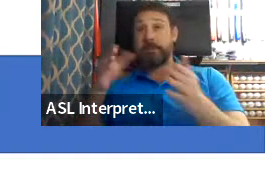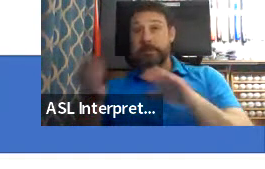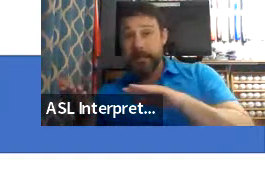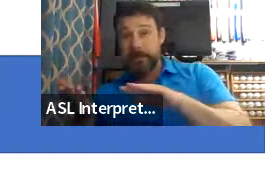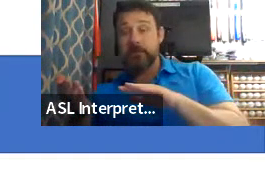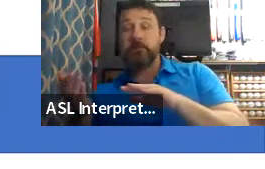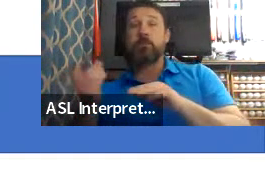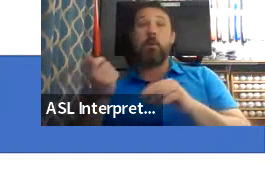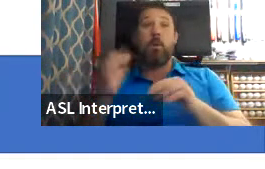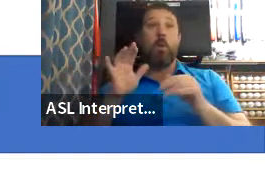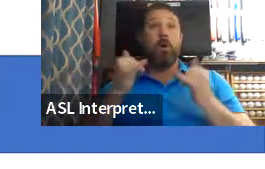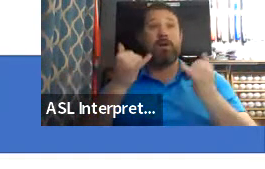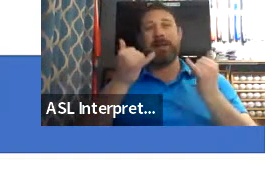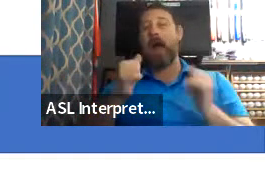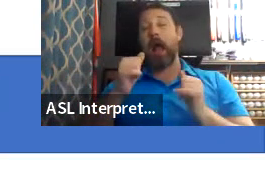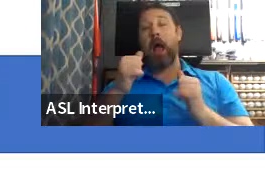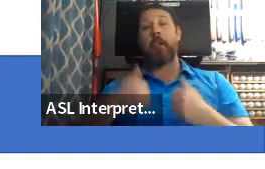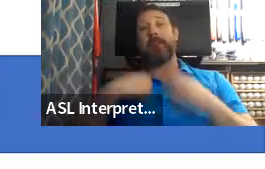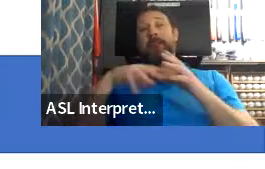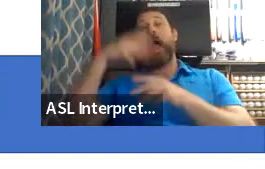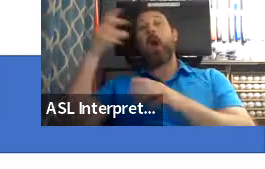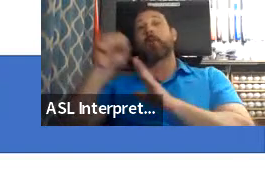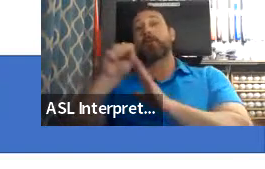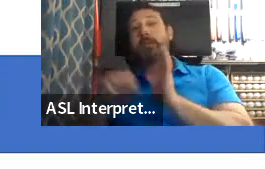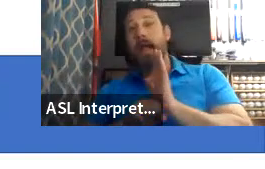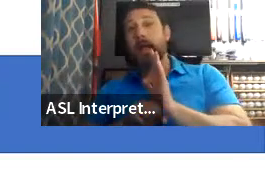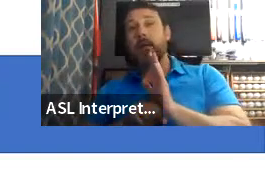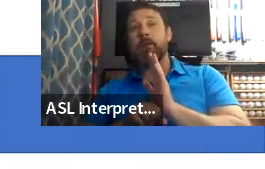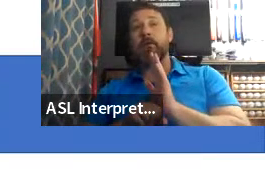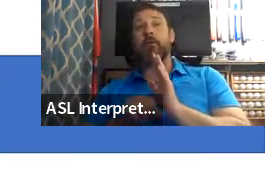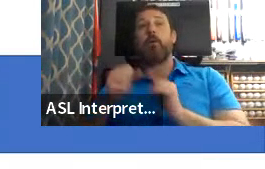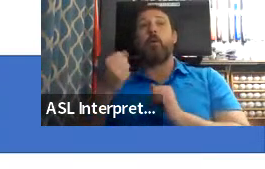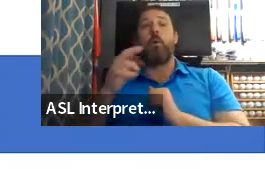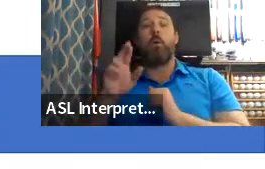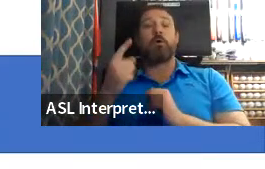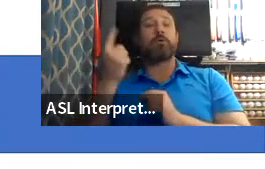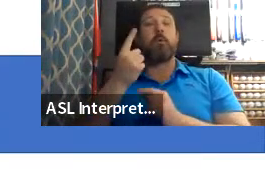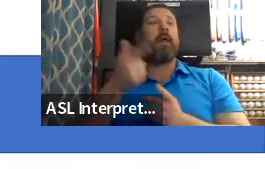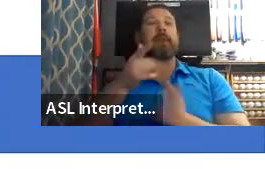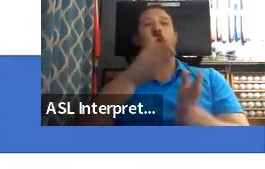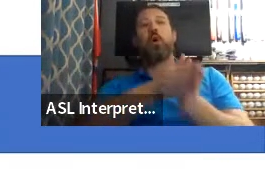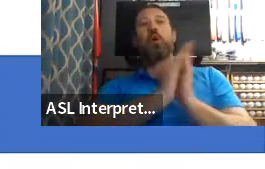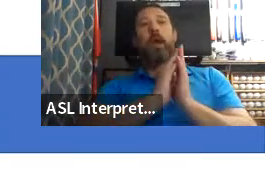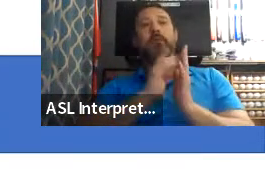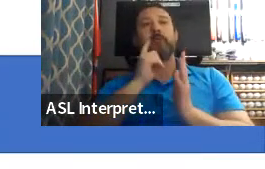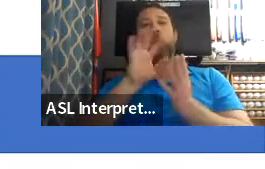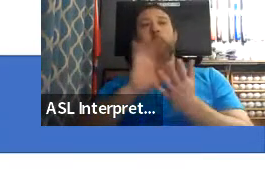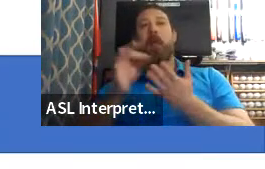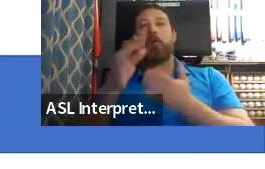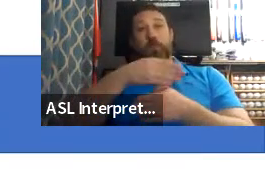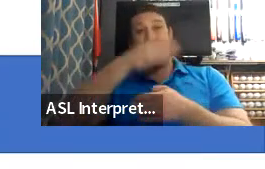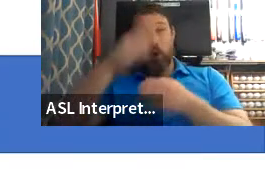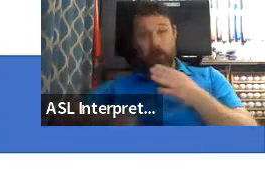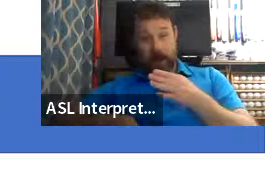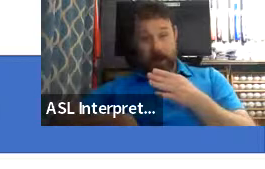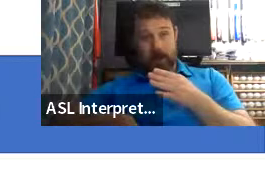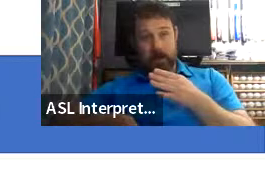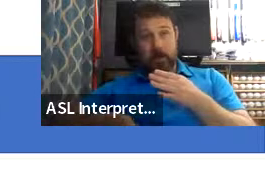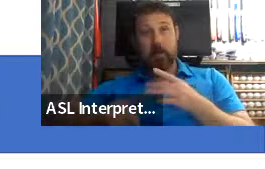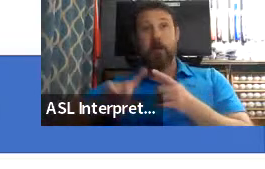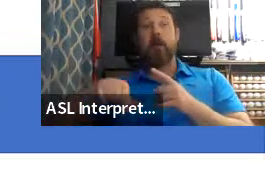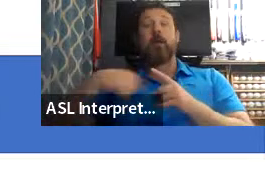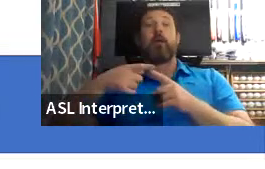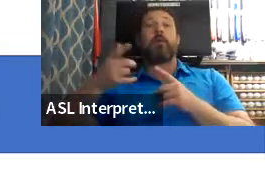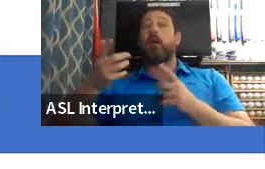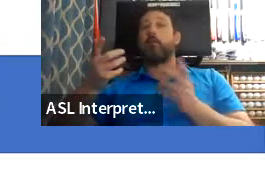someone is now living out of state, or if someone voluntarily requests for their Medi-Cal to be terminated, those are the